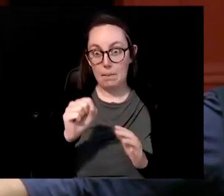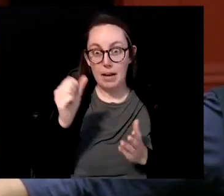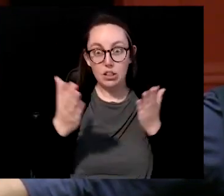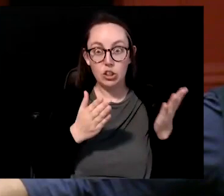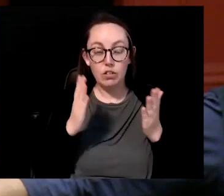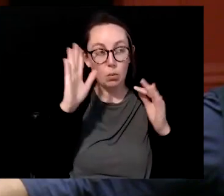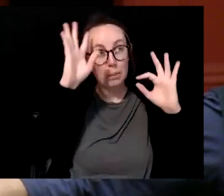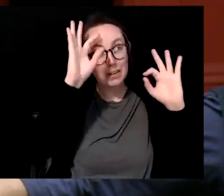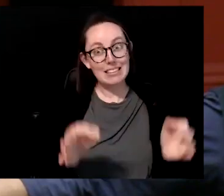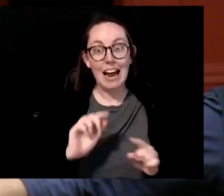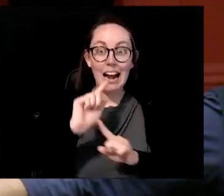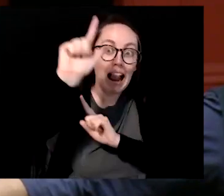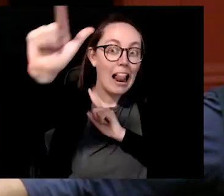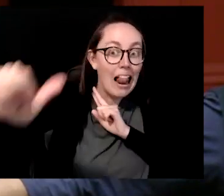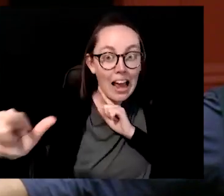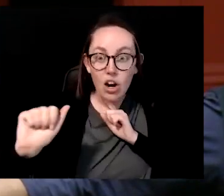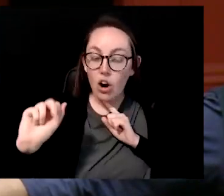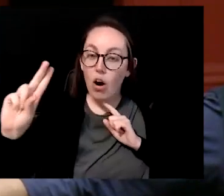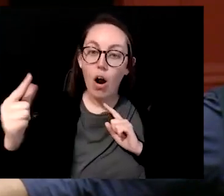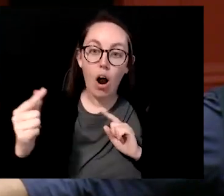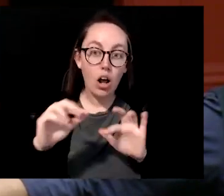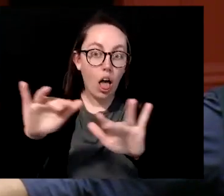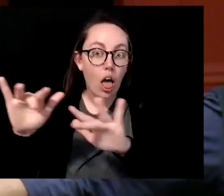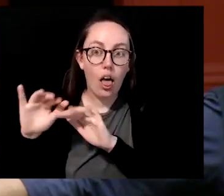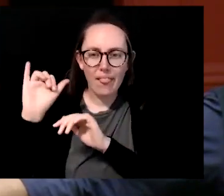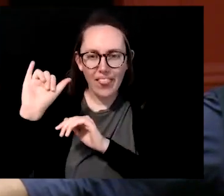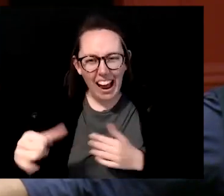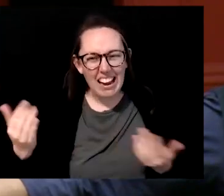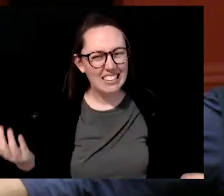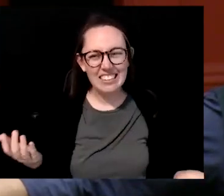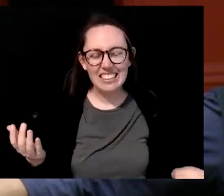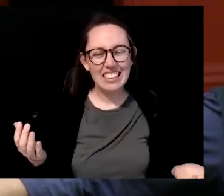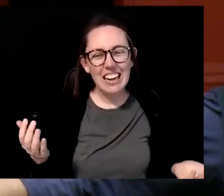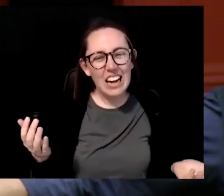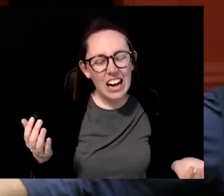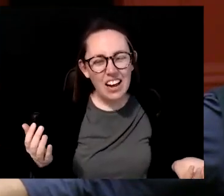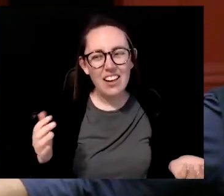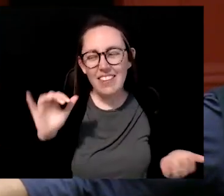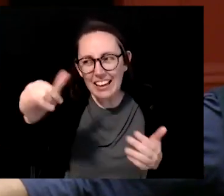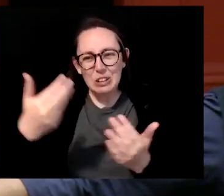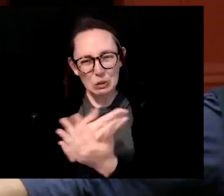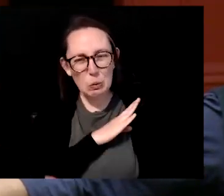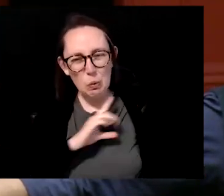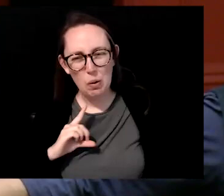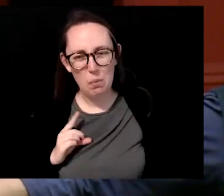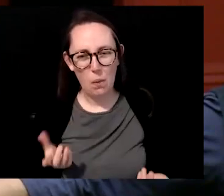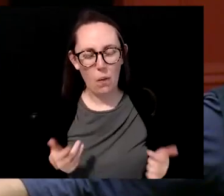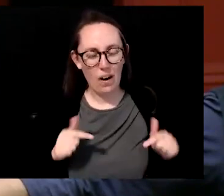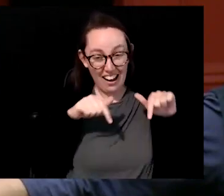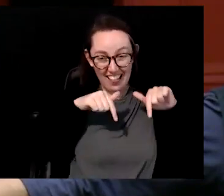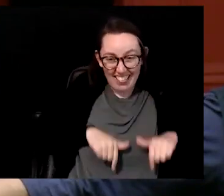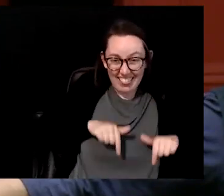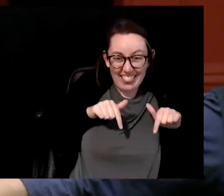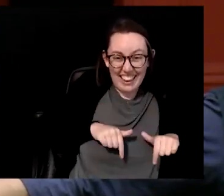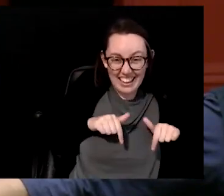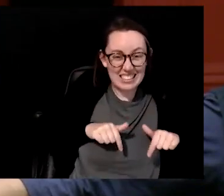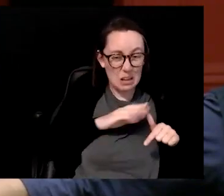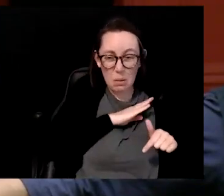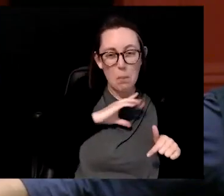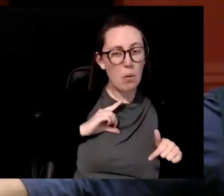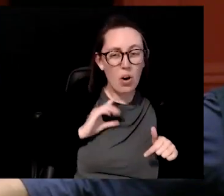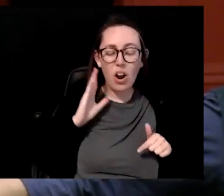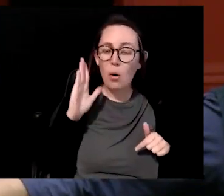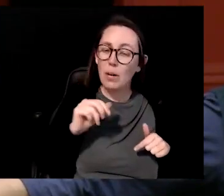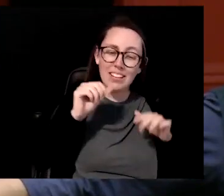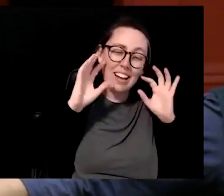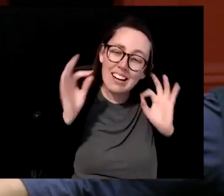in six days it's not six weeks it's not six years there's nothing in any of these memos that says this has to be done tonight and even if it